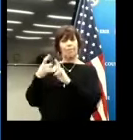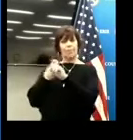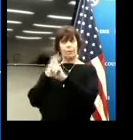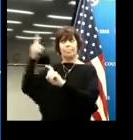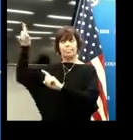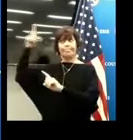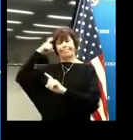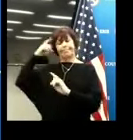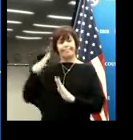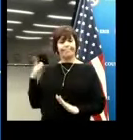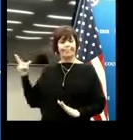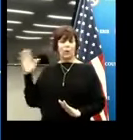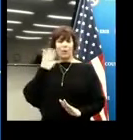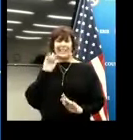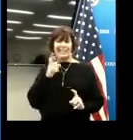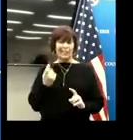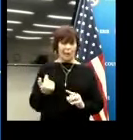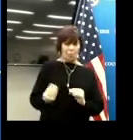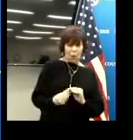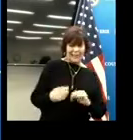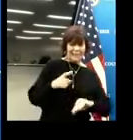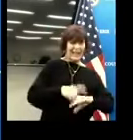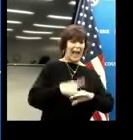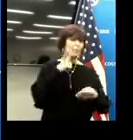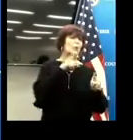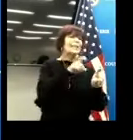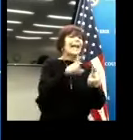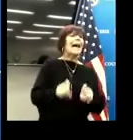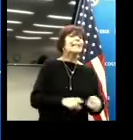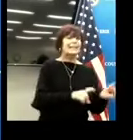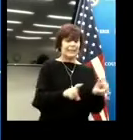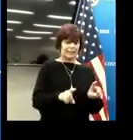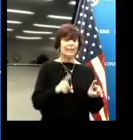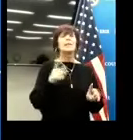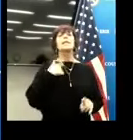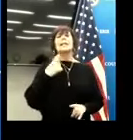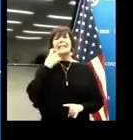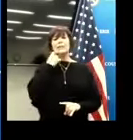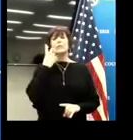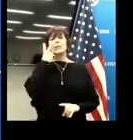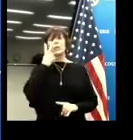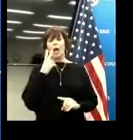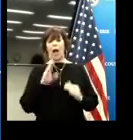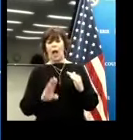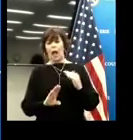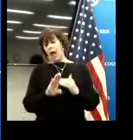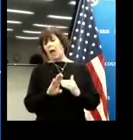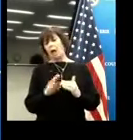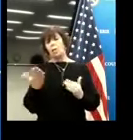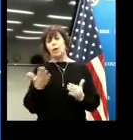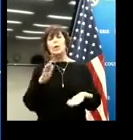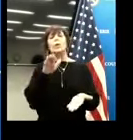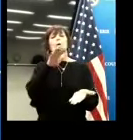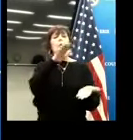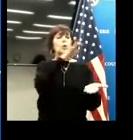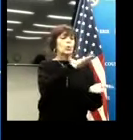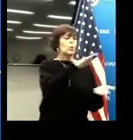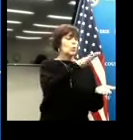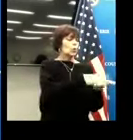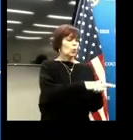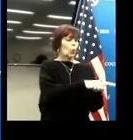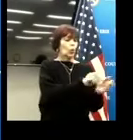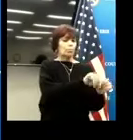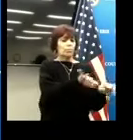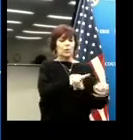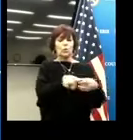to whether or not they would give them a little bit more time to do testing. The one thing we have seen recently an uptick in is school-to-school transmission.